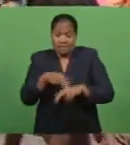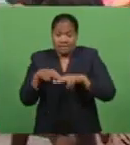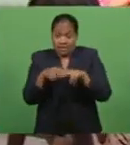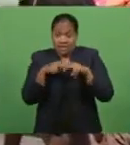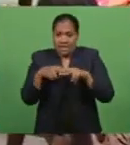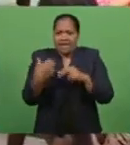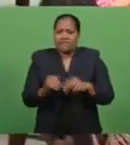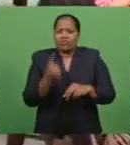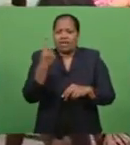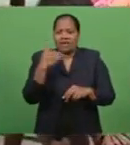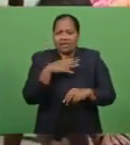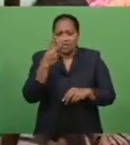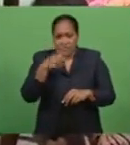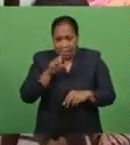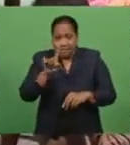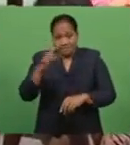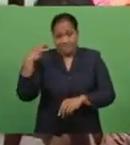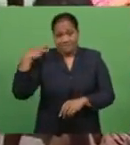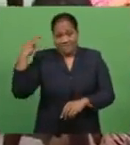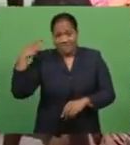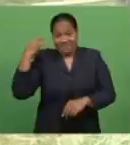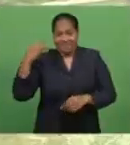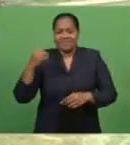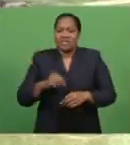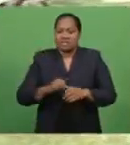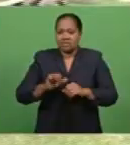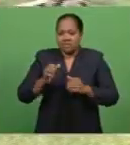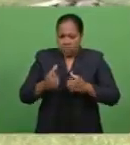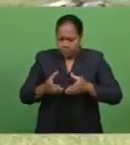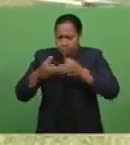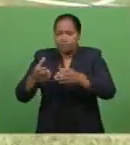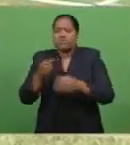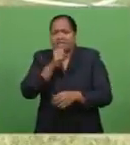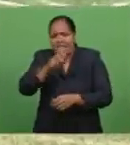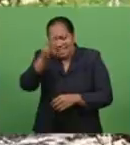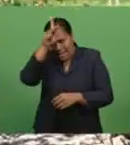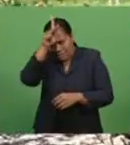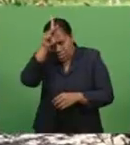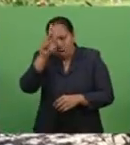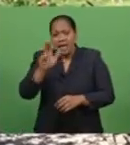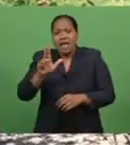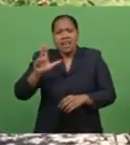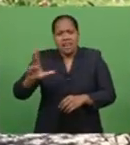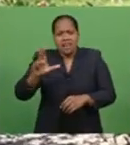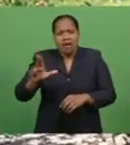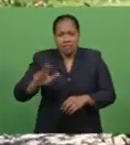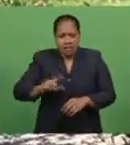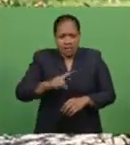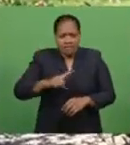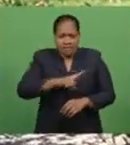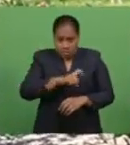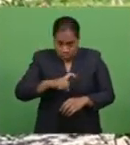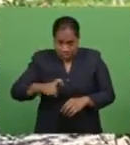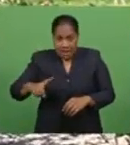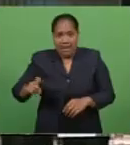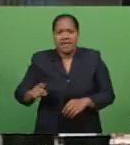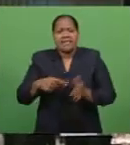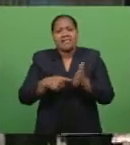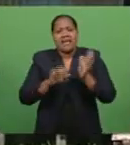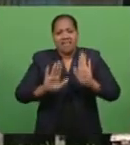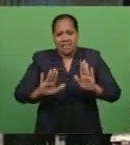121 volunteers on the ground assessing the damage in Kandawu, Lau, Botulele and parts of Tailebu. Sainiani